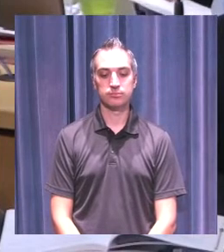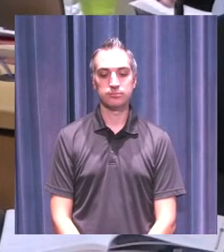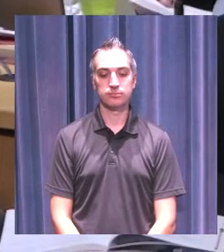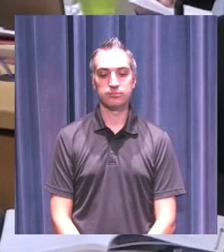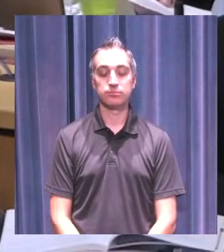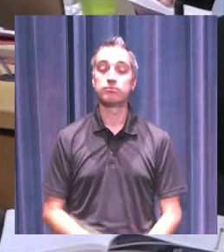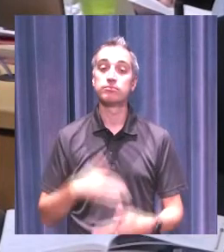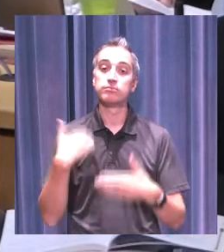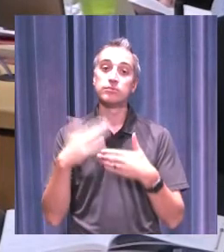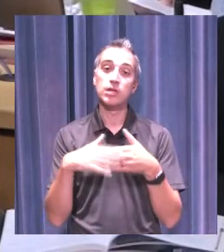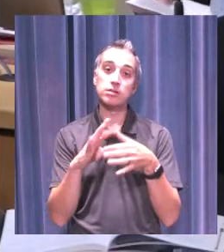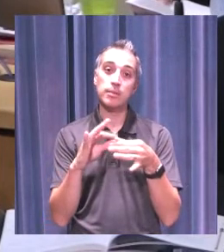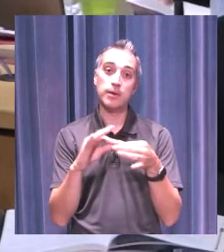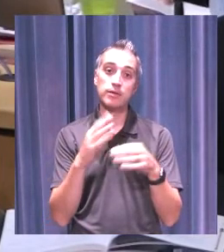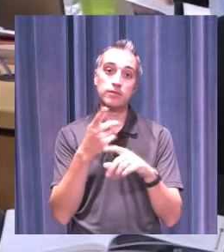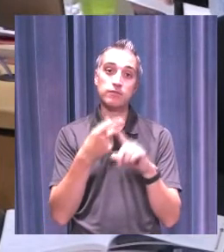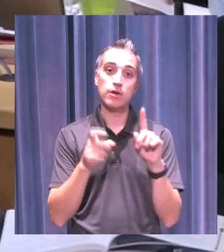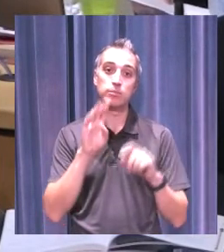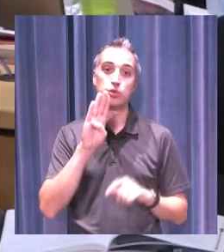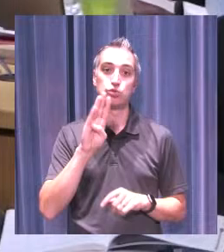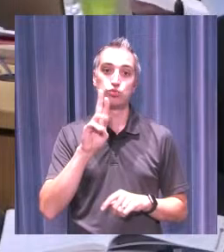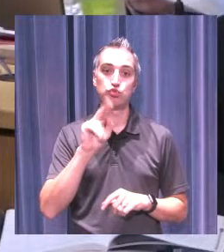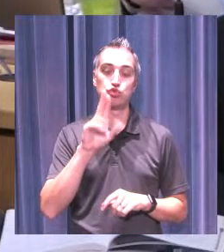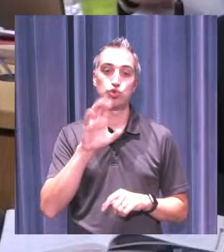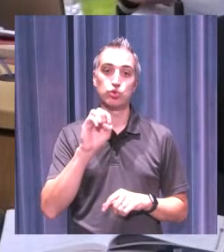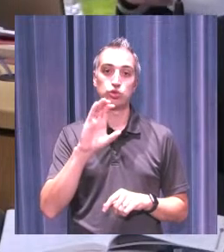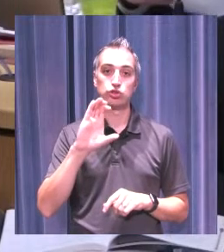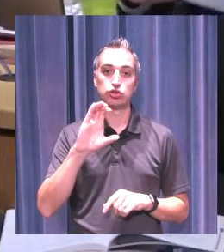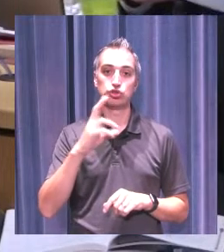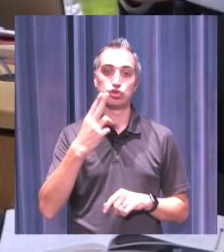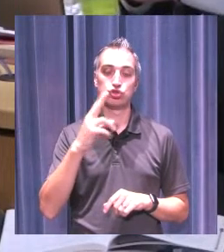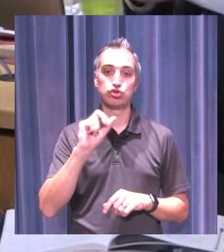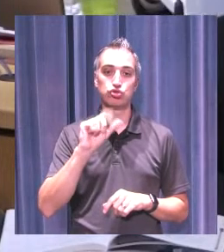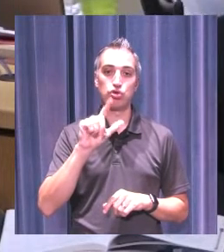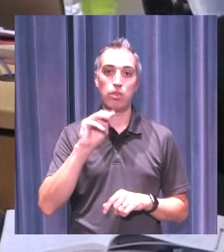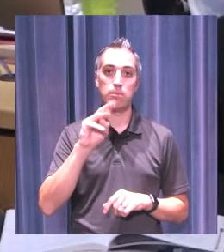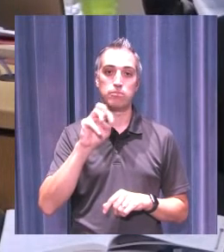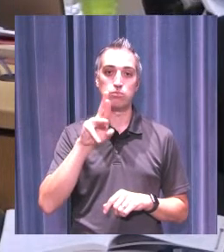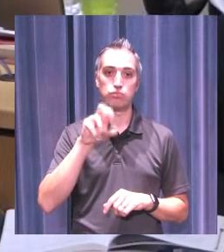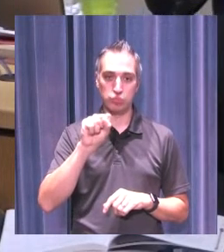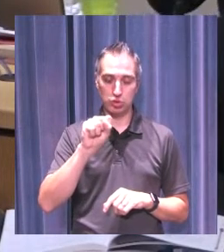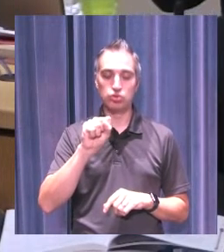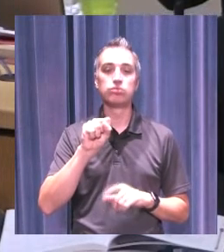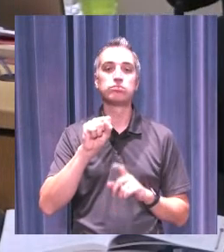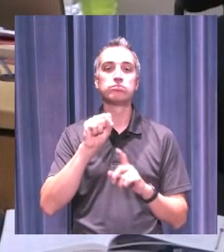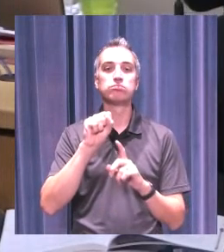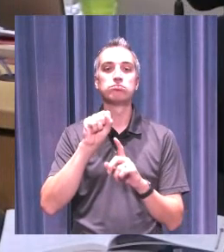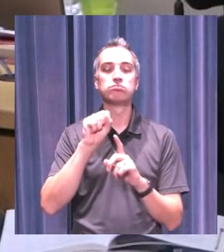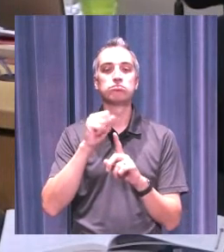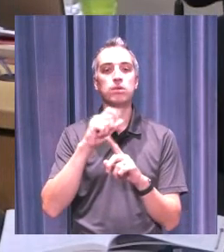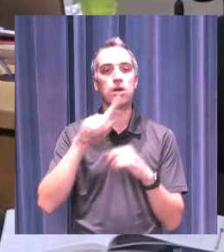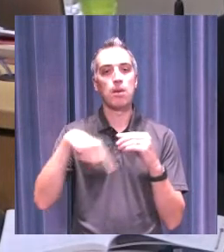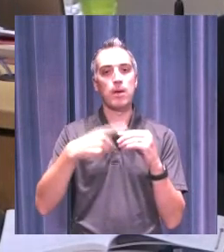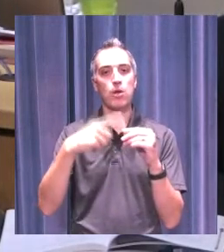The next comment's been submitted by Bruce Chalmers of Midland, Michigan on the topic of interim president.